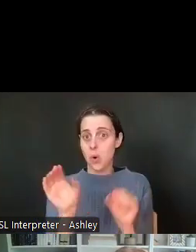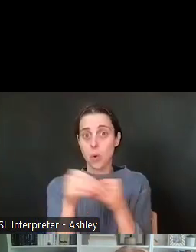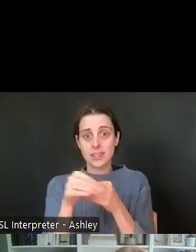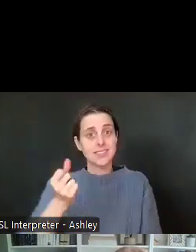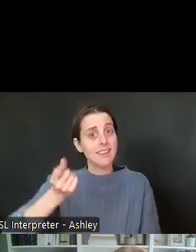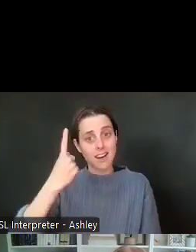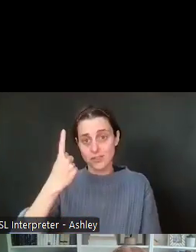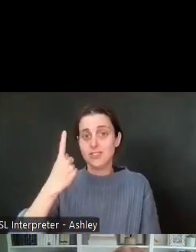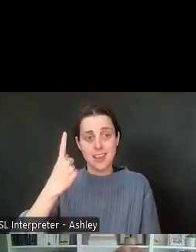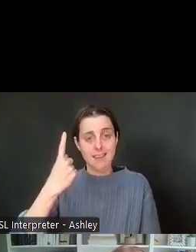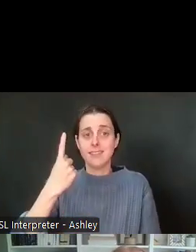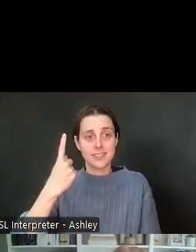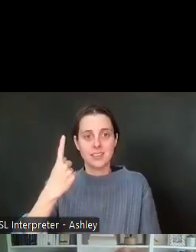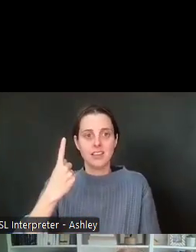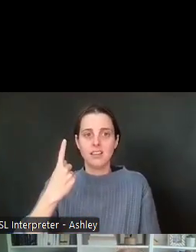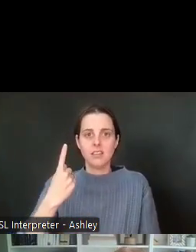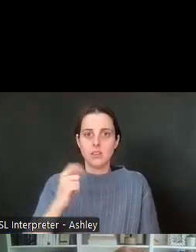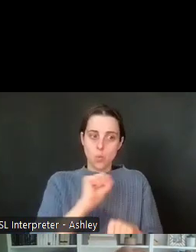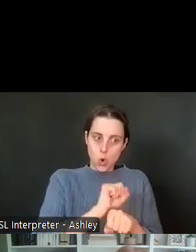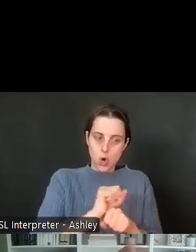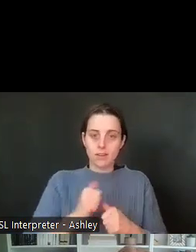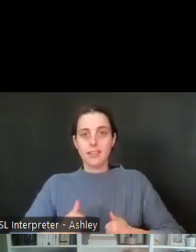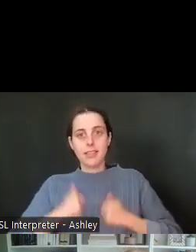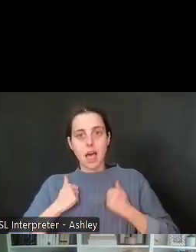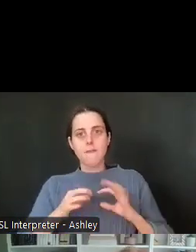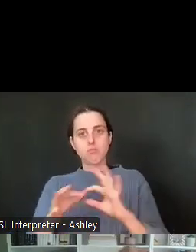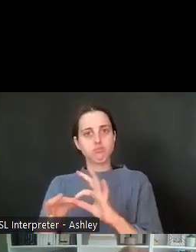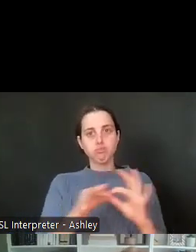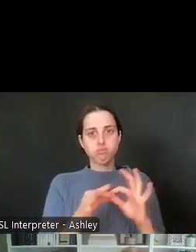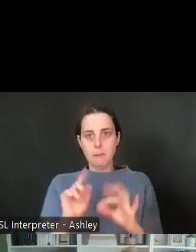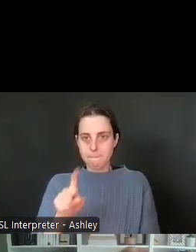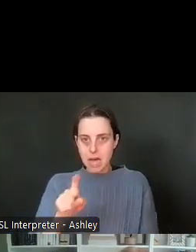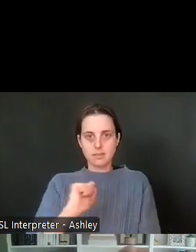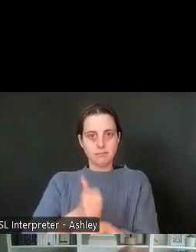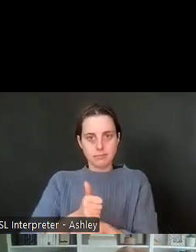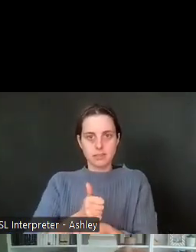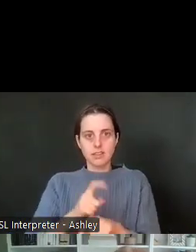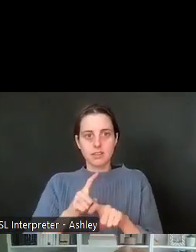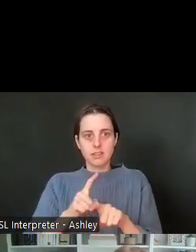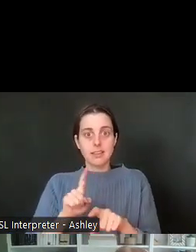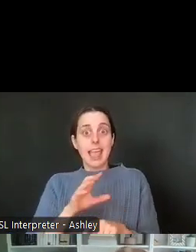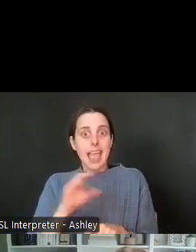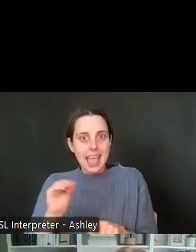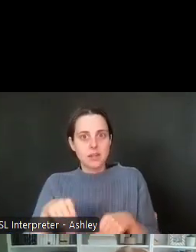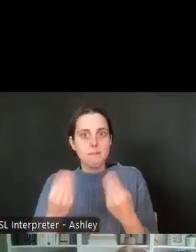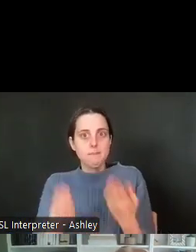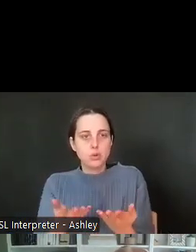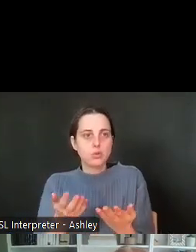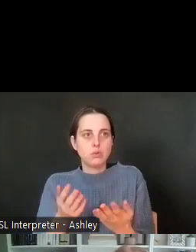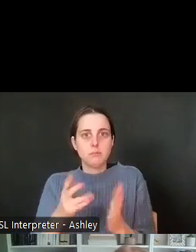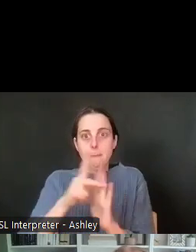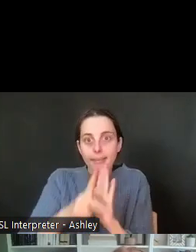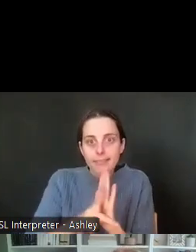of work-life harmony, but that deliberately puts practices into place to ensure that it's